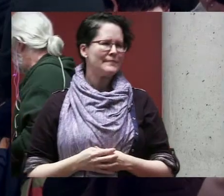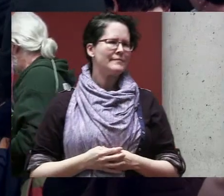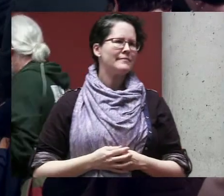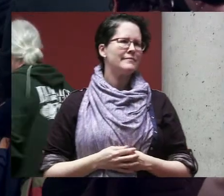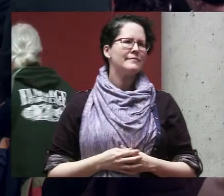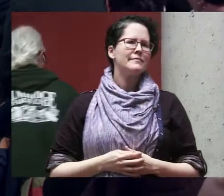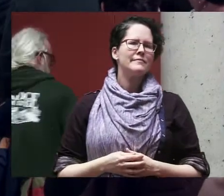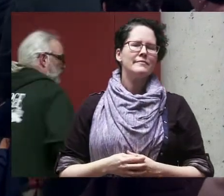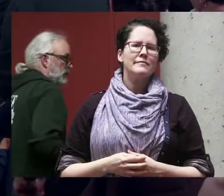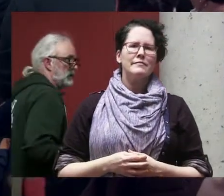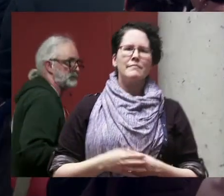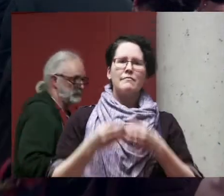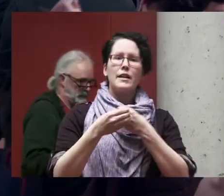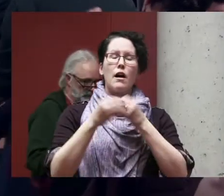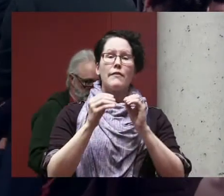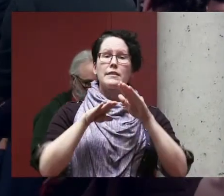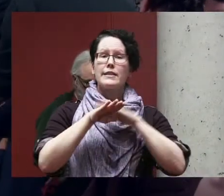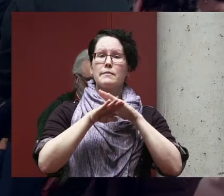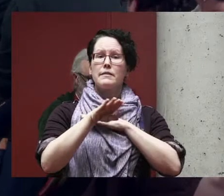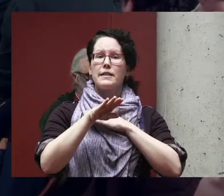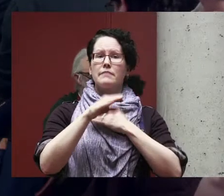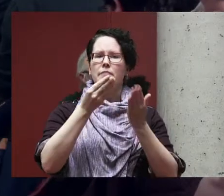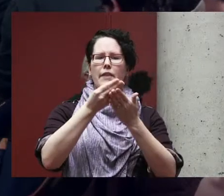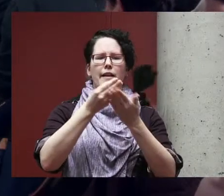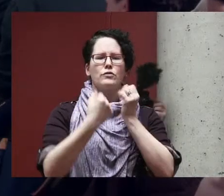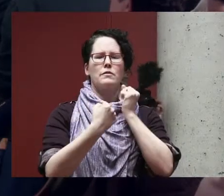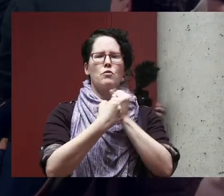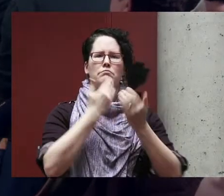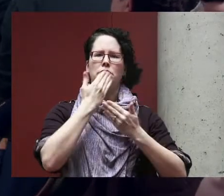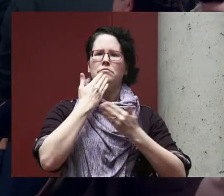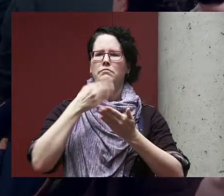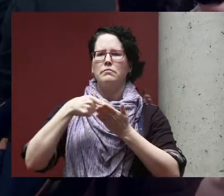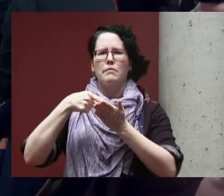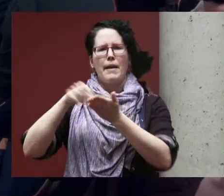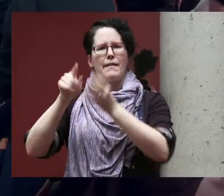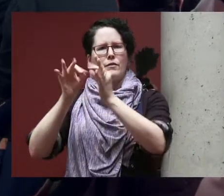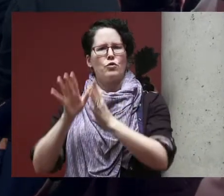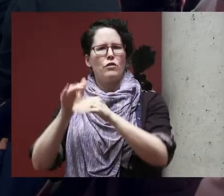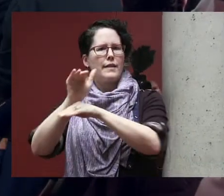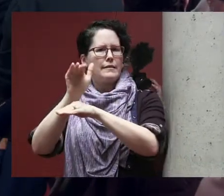the Office of Accessibility for their help in financial support for our ASL interpreters this evening.